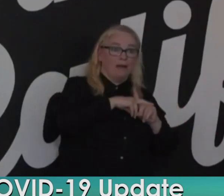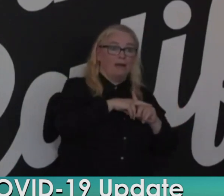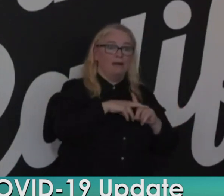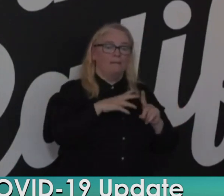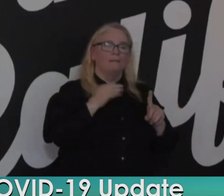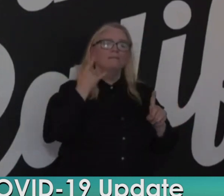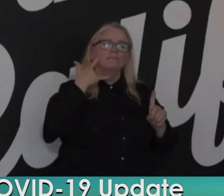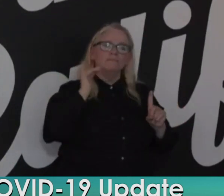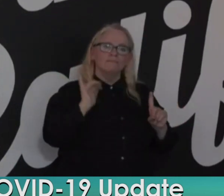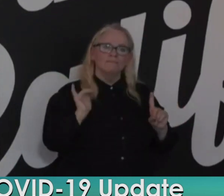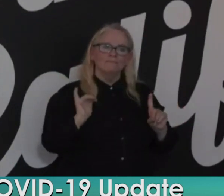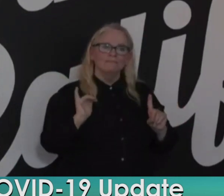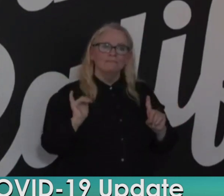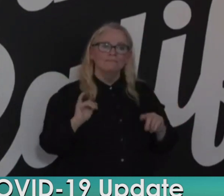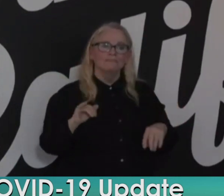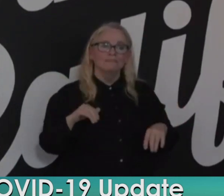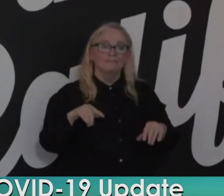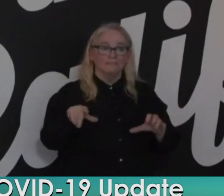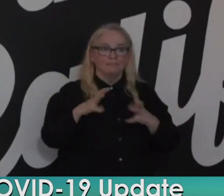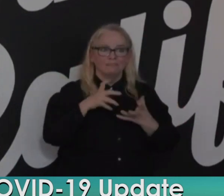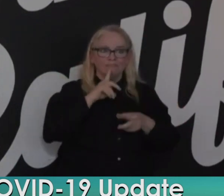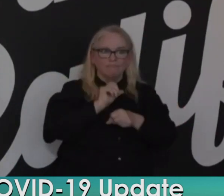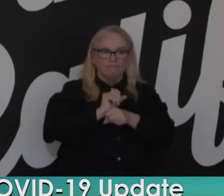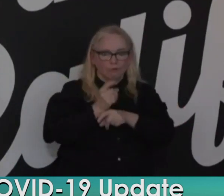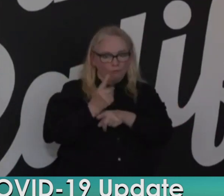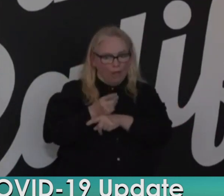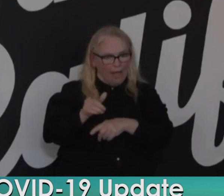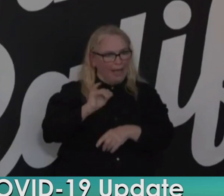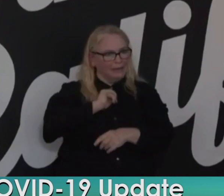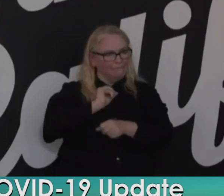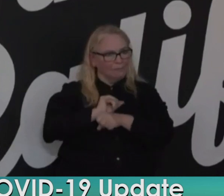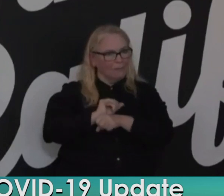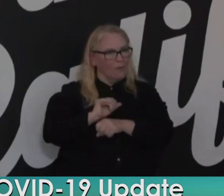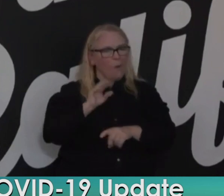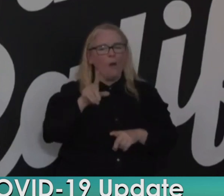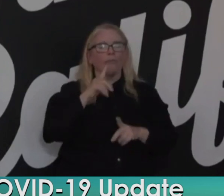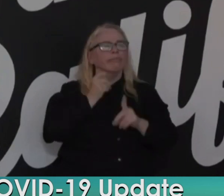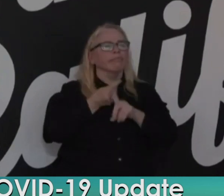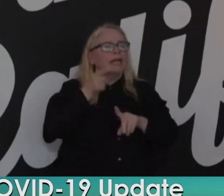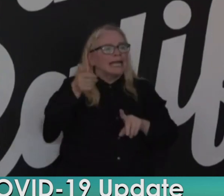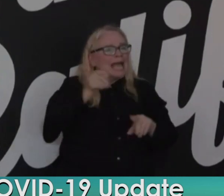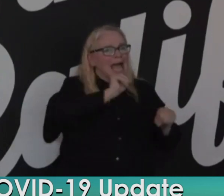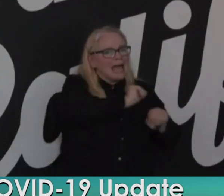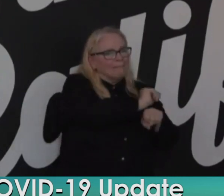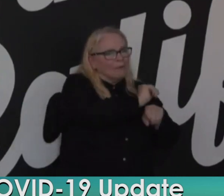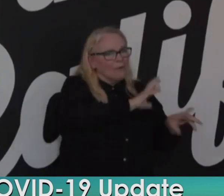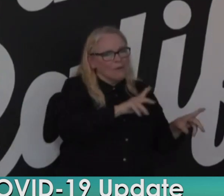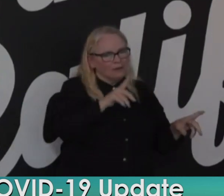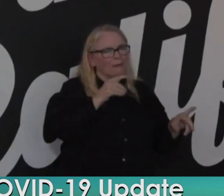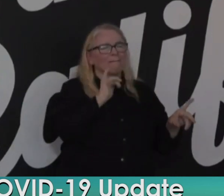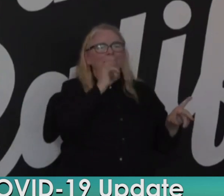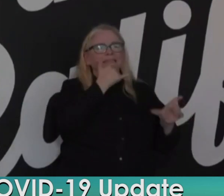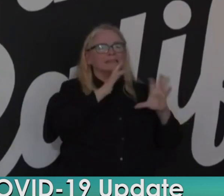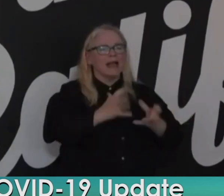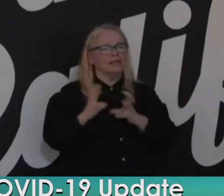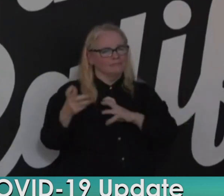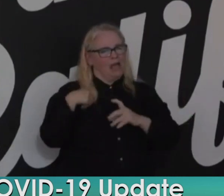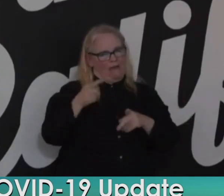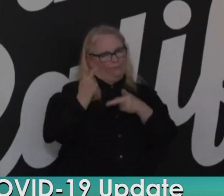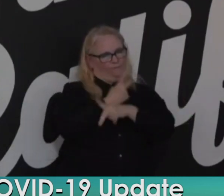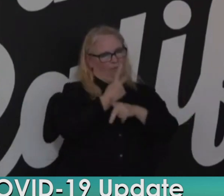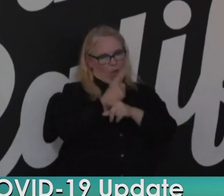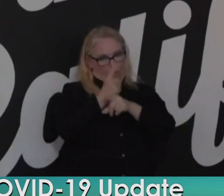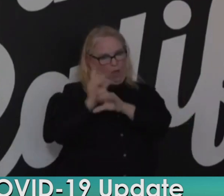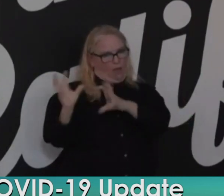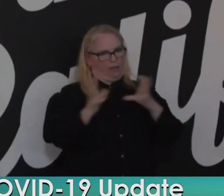we are doing our best in real time to make real a lot of the things that were promoted in that program. This